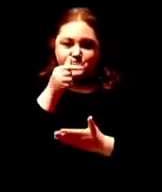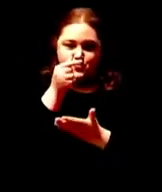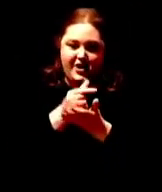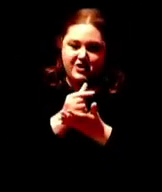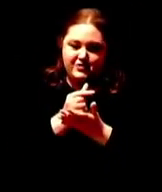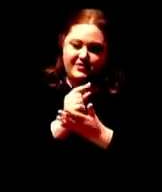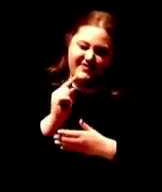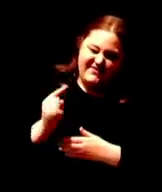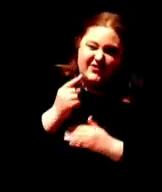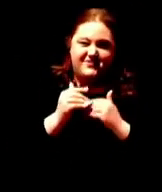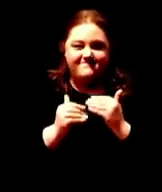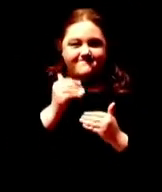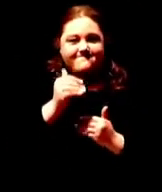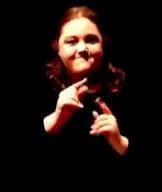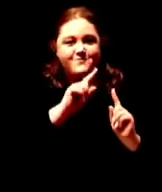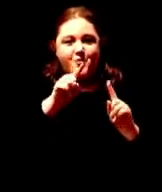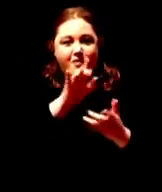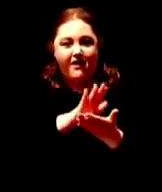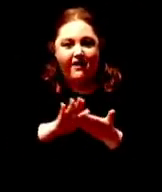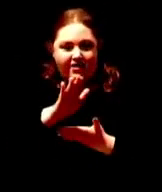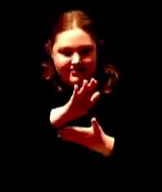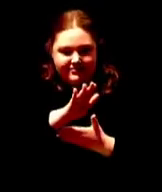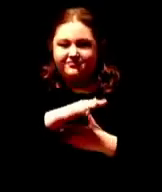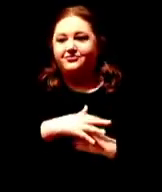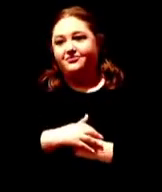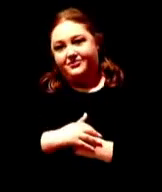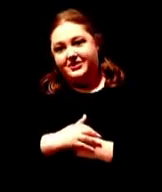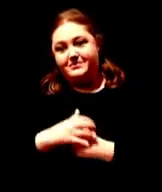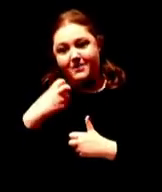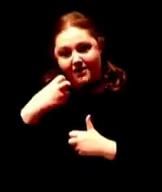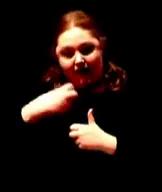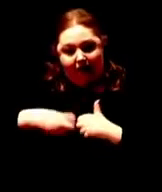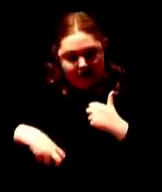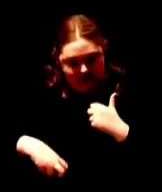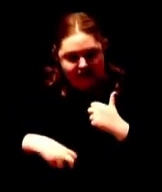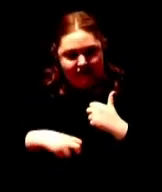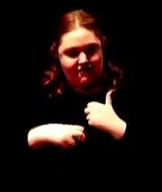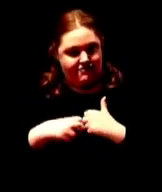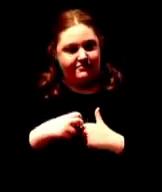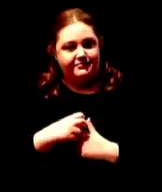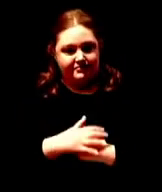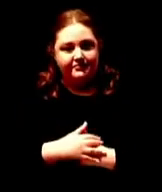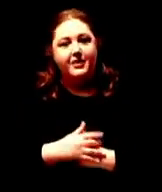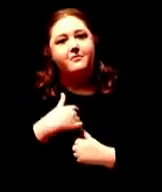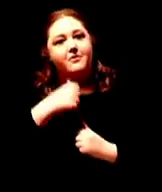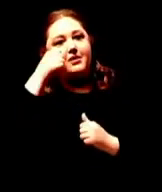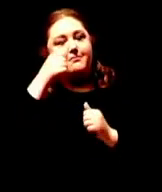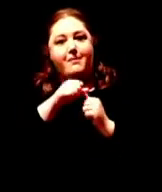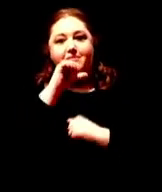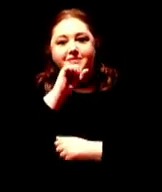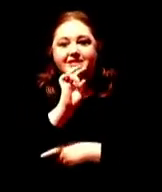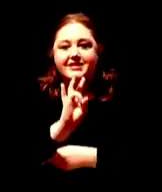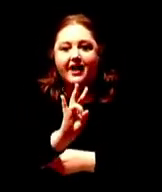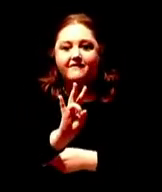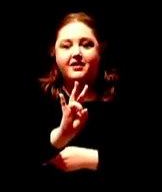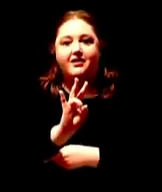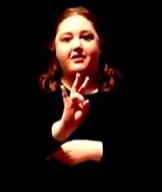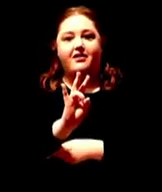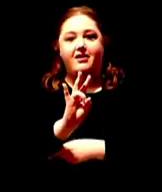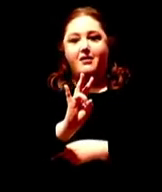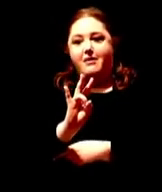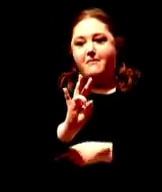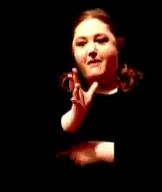that first step to college. It's been hard, and there's no denying that. I remember at 7 years old, outgrowing my